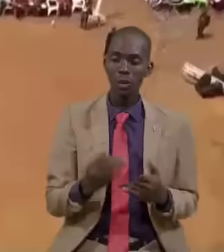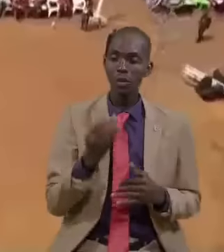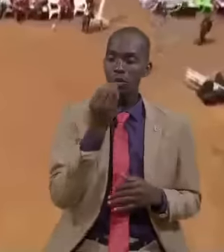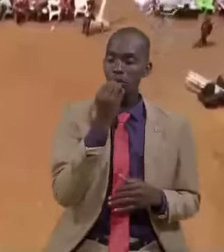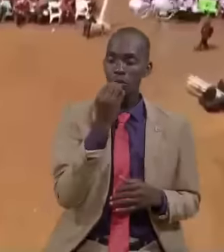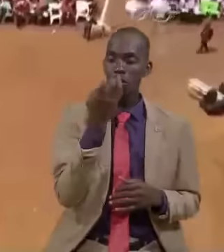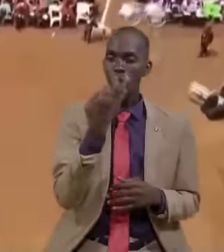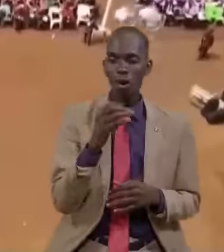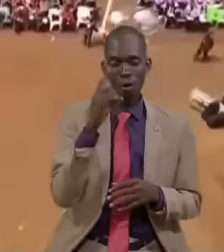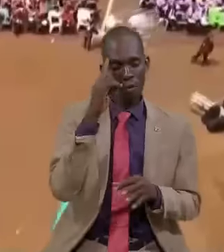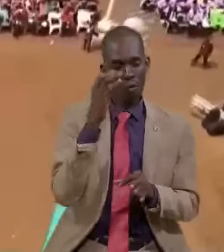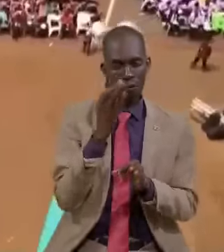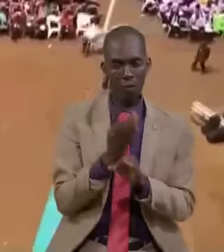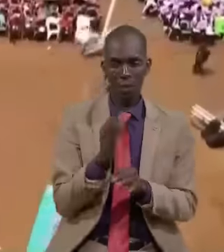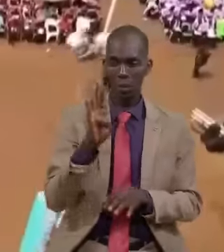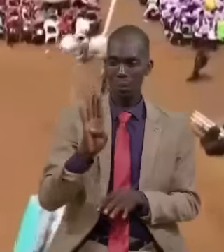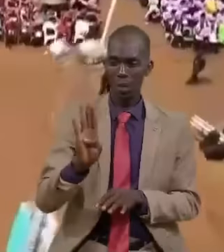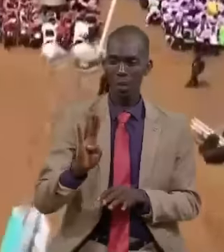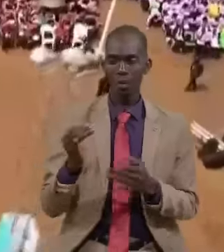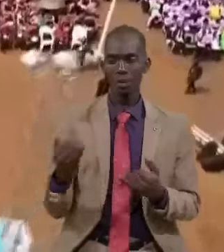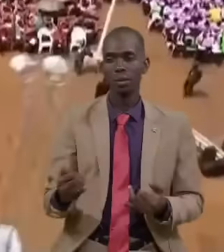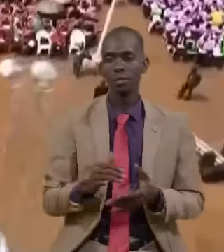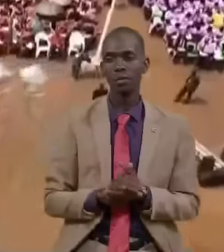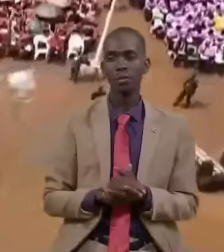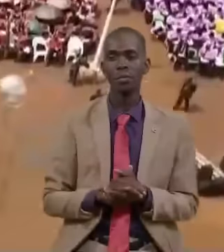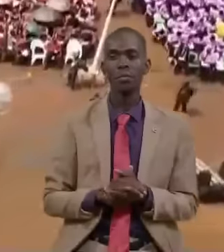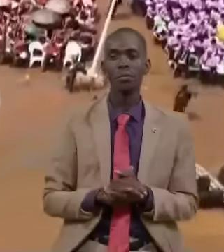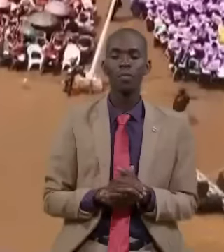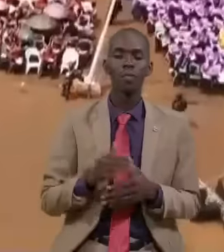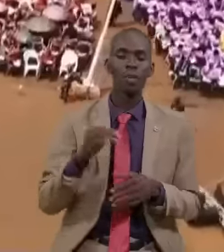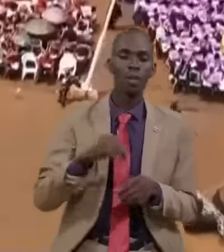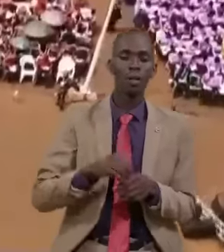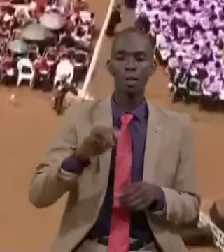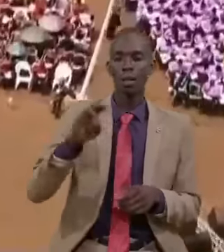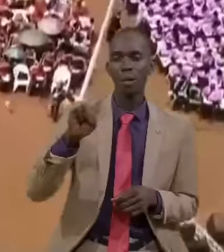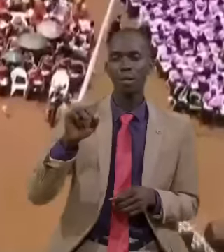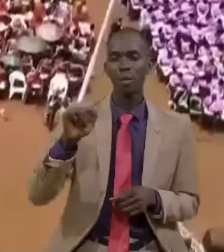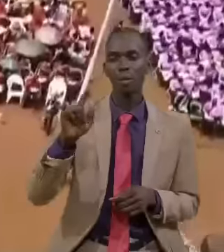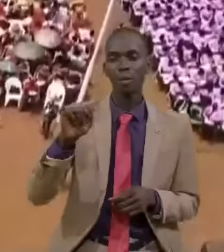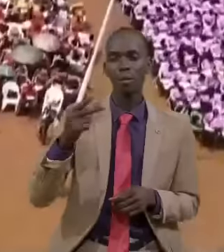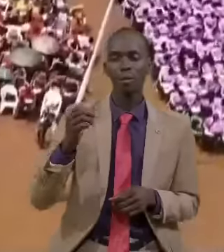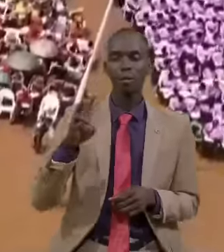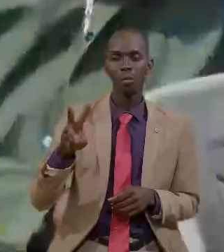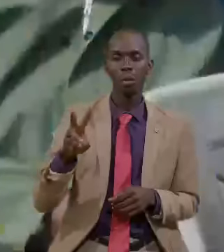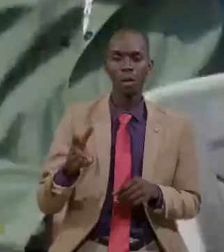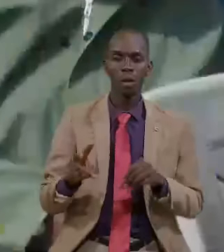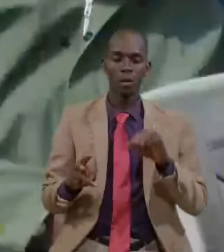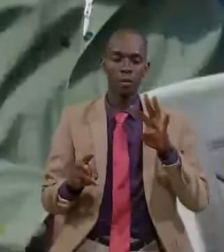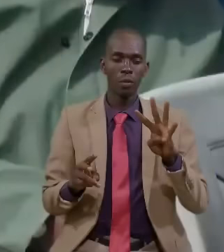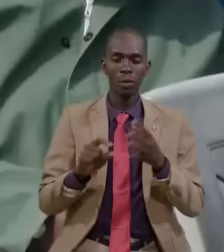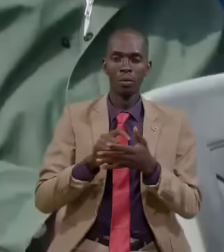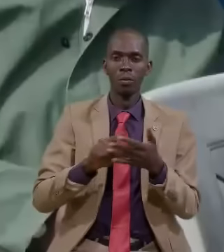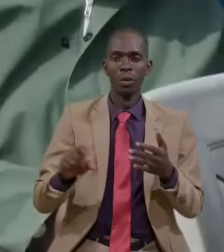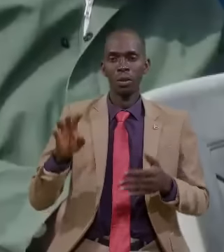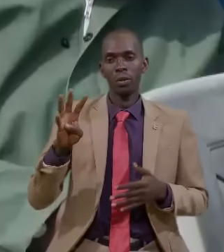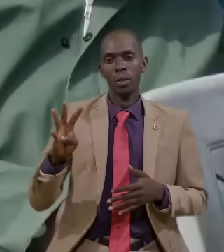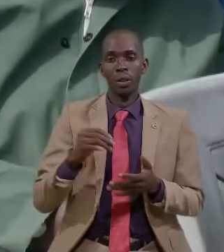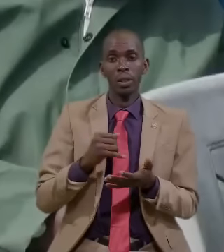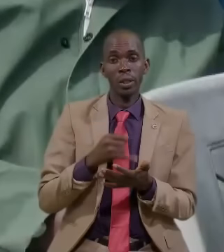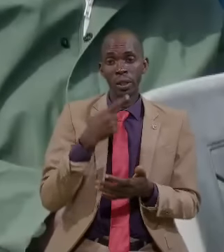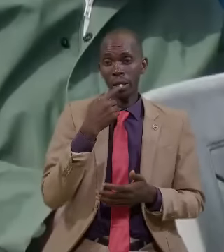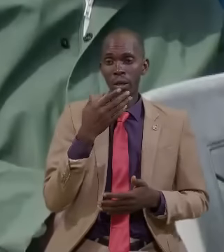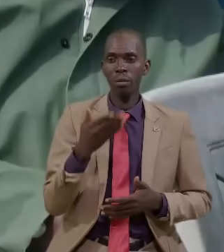at Matthew chapter 4, verse 4. In Matthew chapter 4, verse 4, it says,